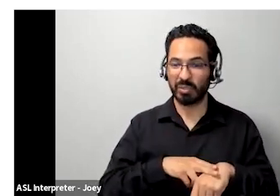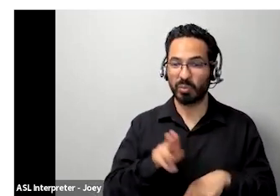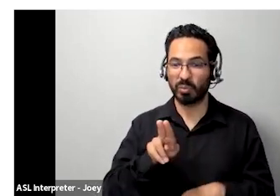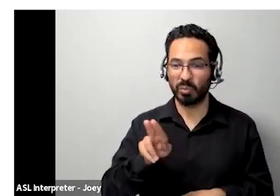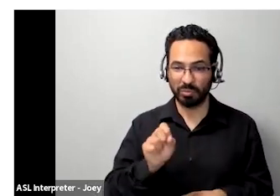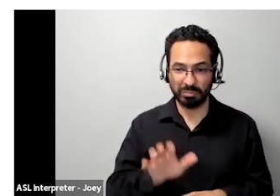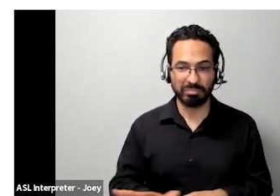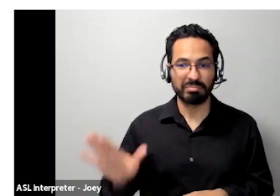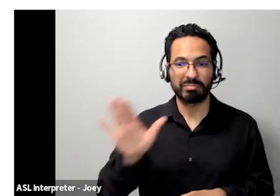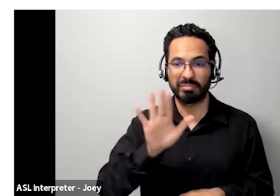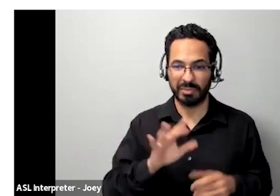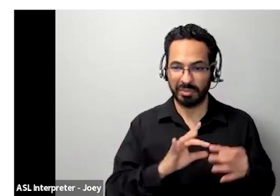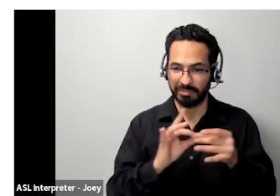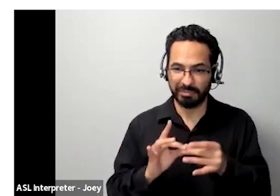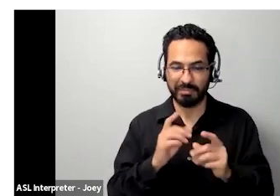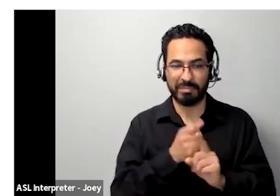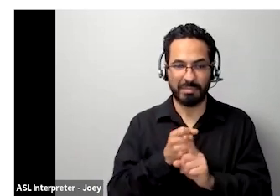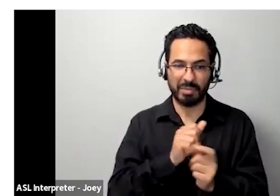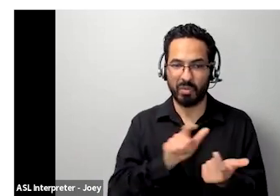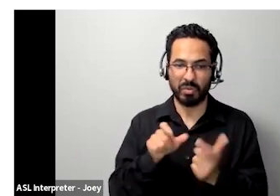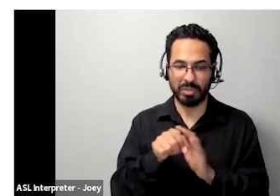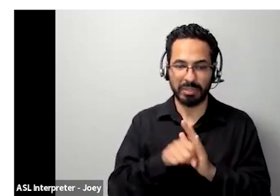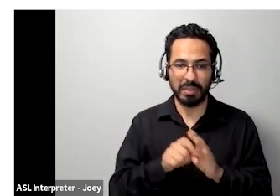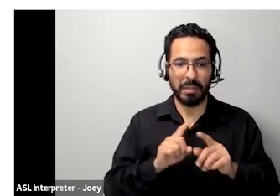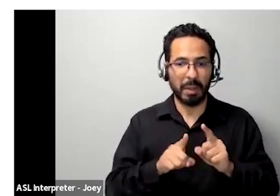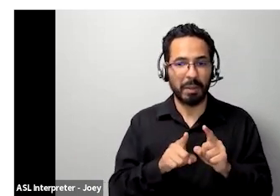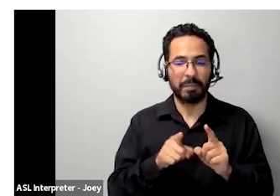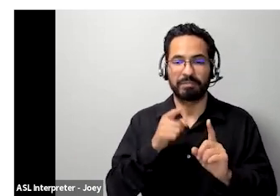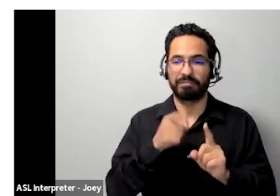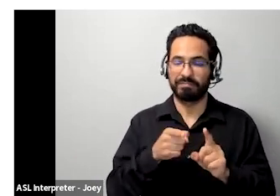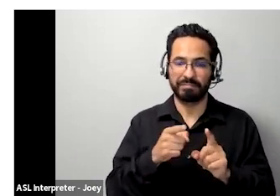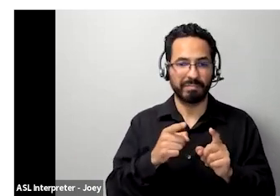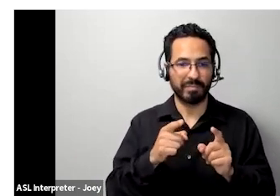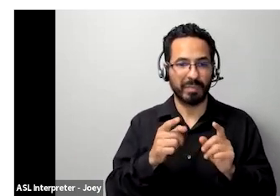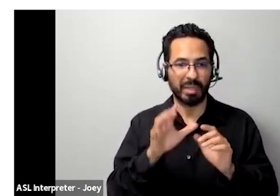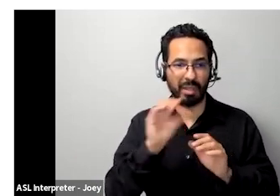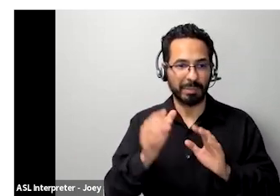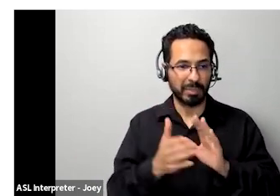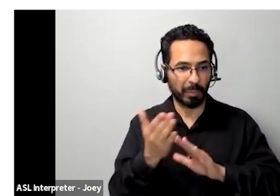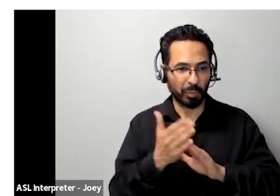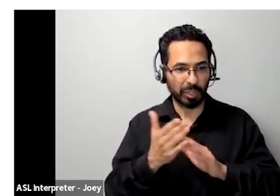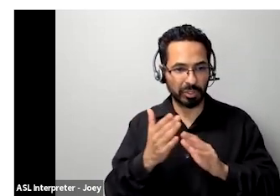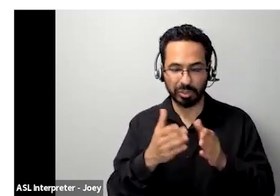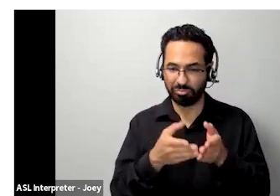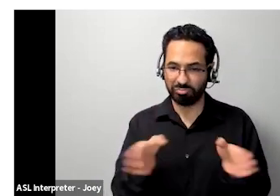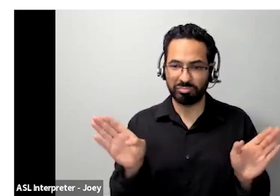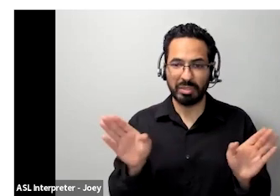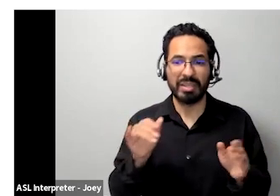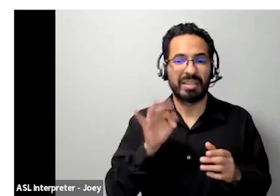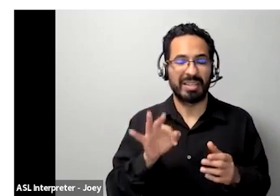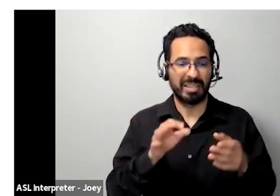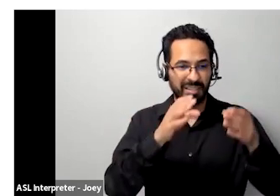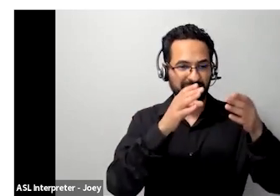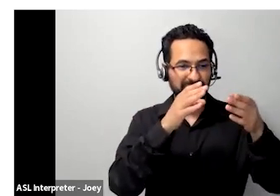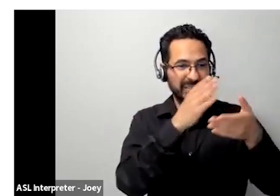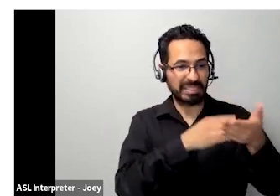all states. But the breadth of the company operations, if you break it down and you only have it applied to some